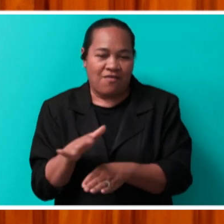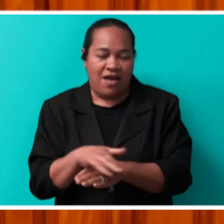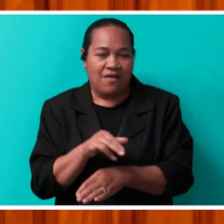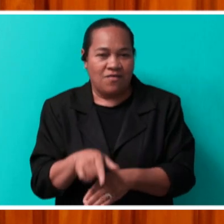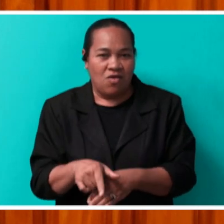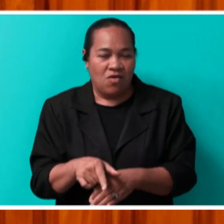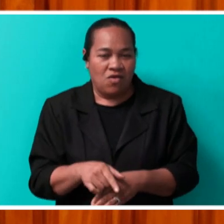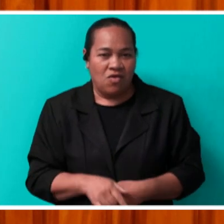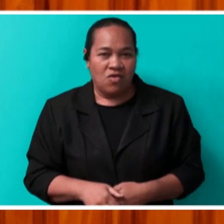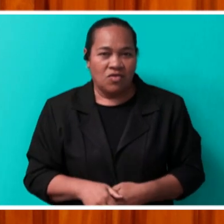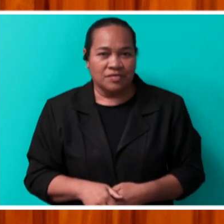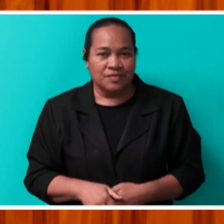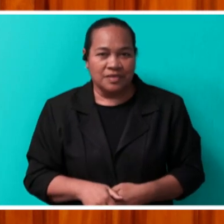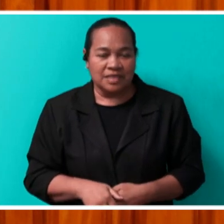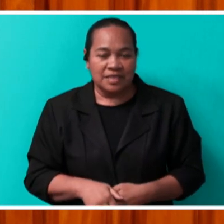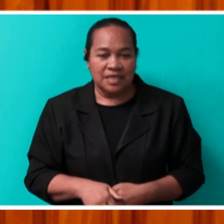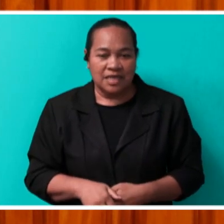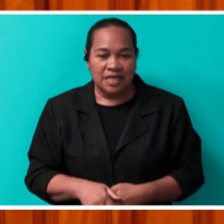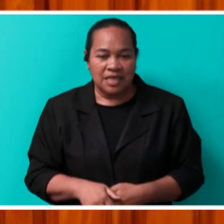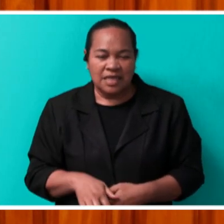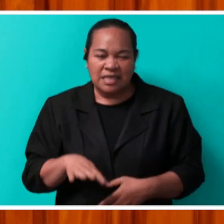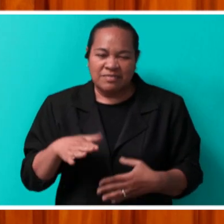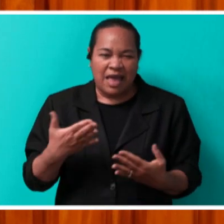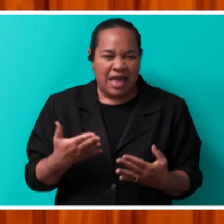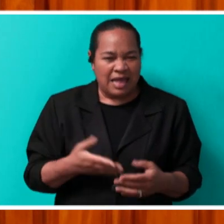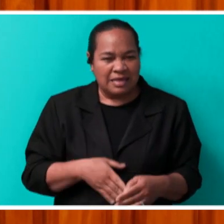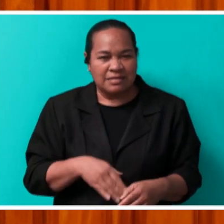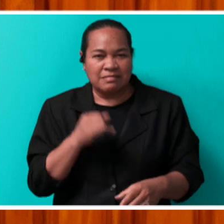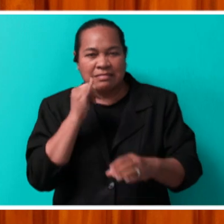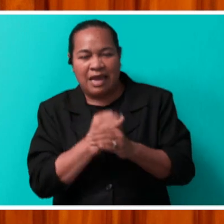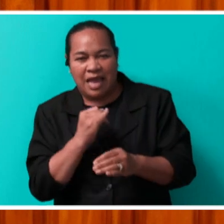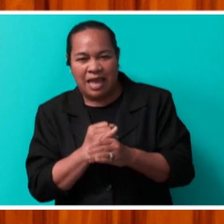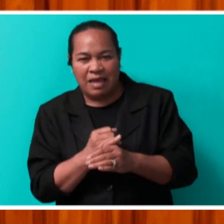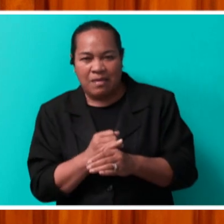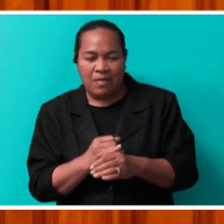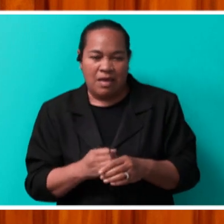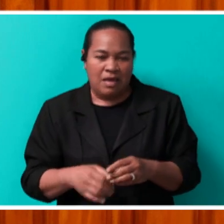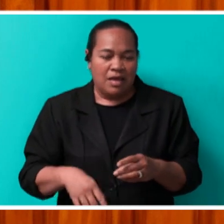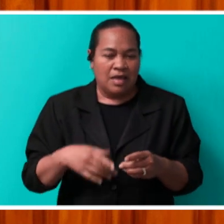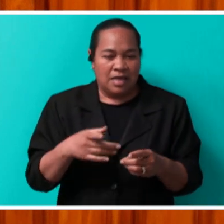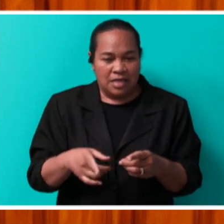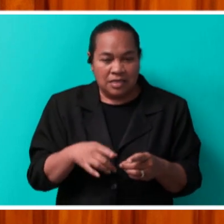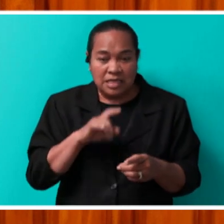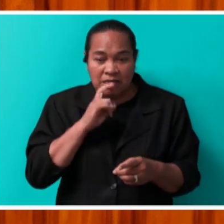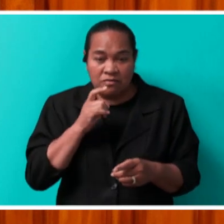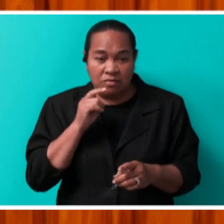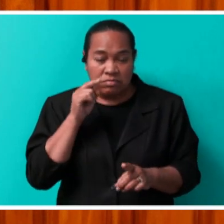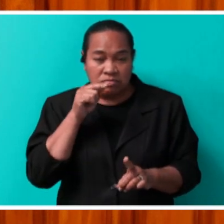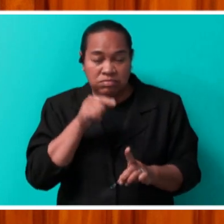is regarding offences and penalties on offences to insult or